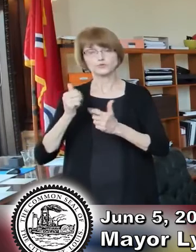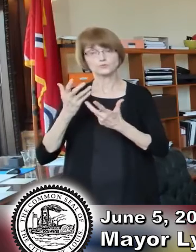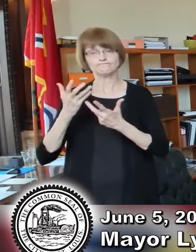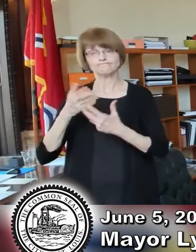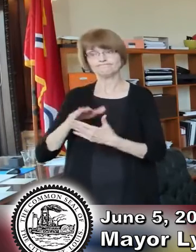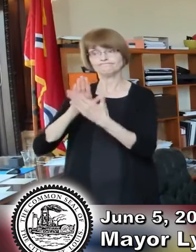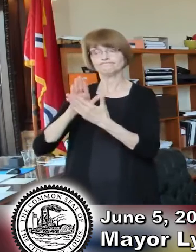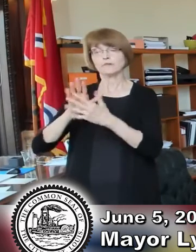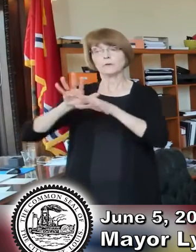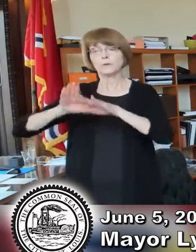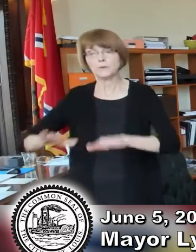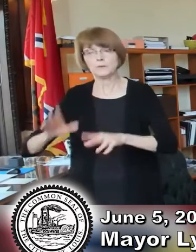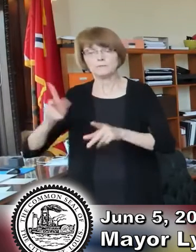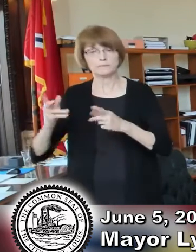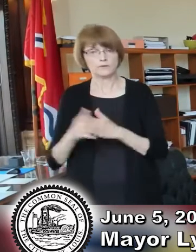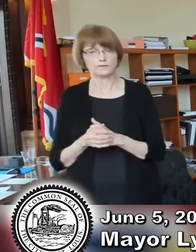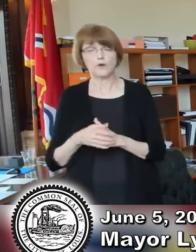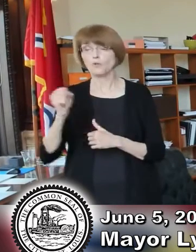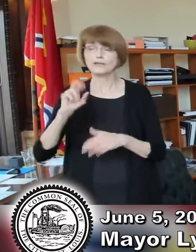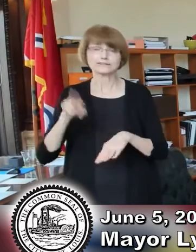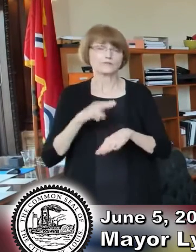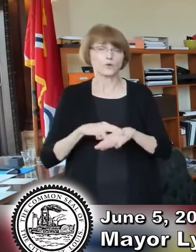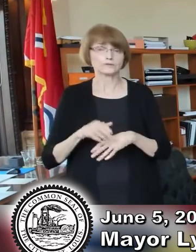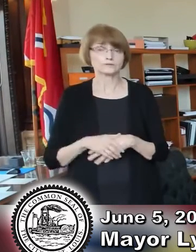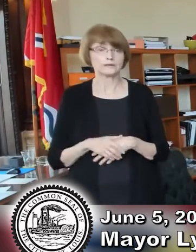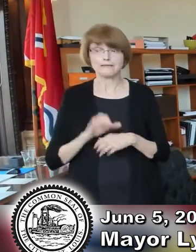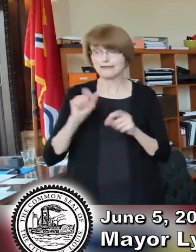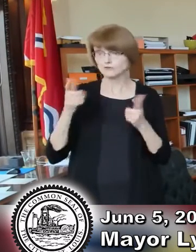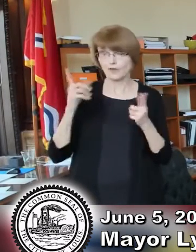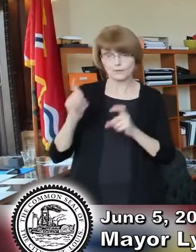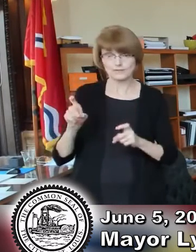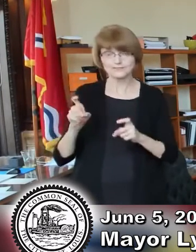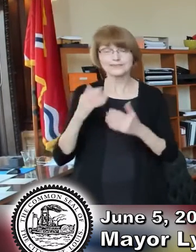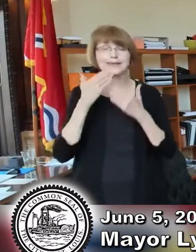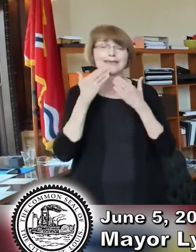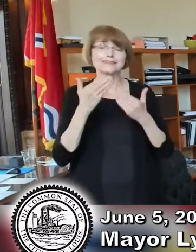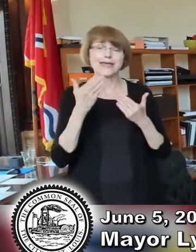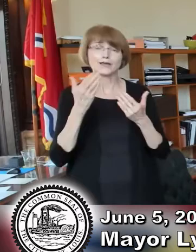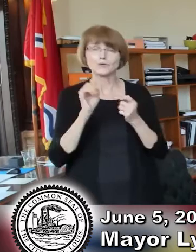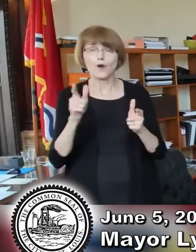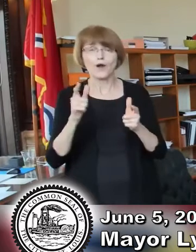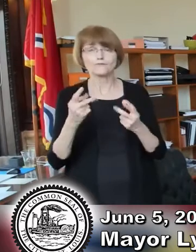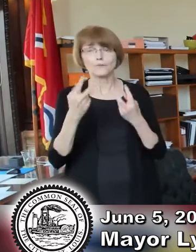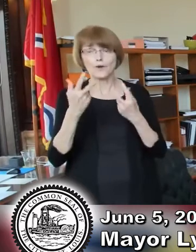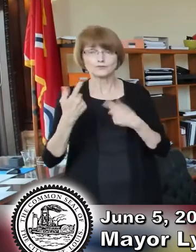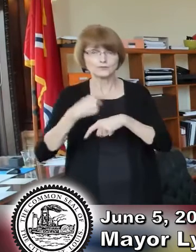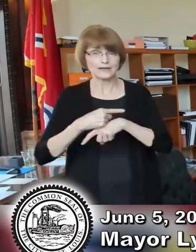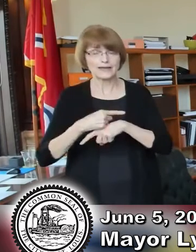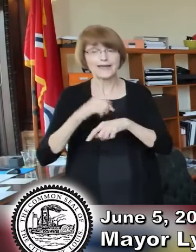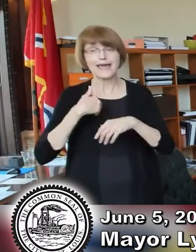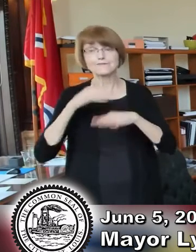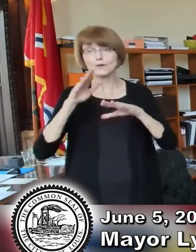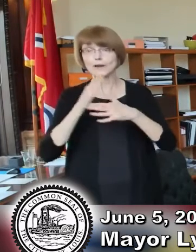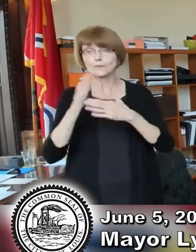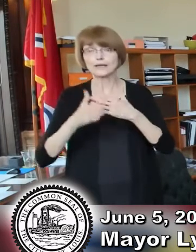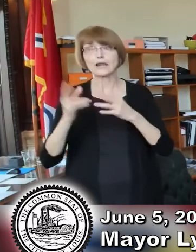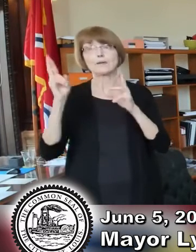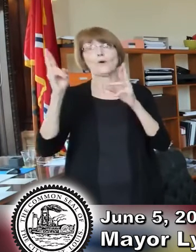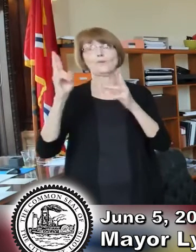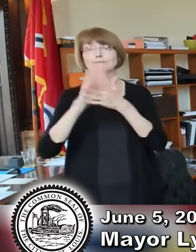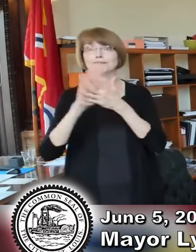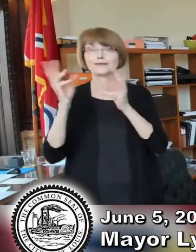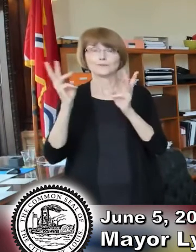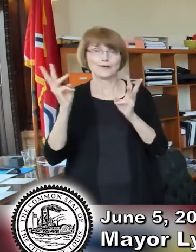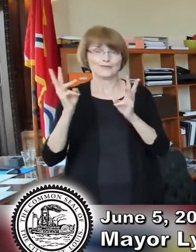That's all of our new questions for Okay. today, Mayor. Thank you all. Thank you for being here today. Have a great weekend. I hope we're going to have some nice weather